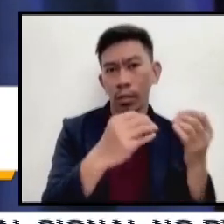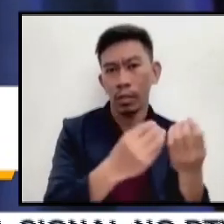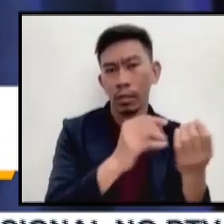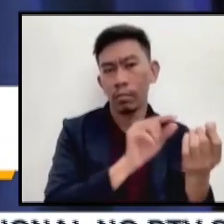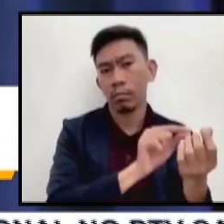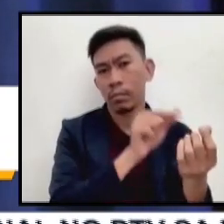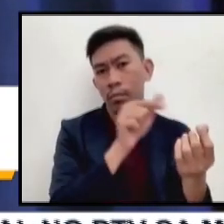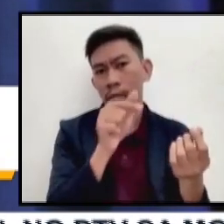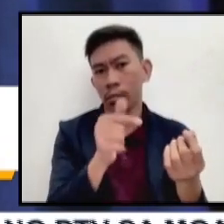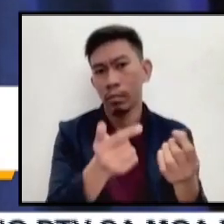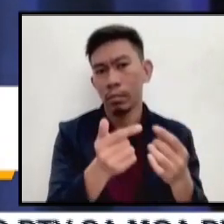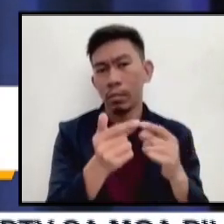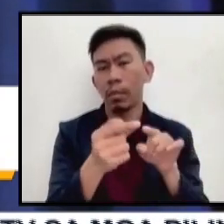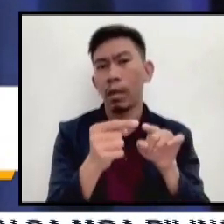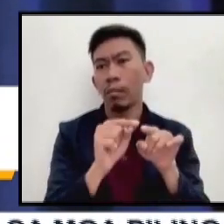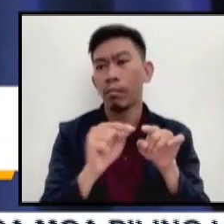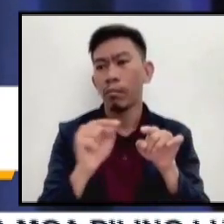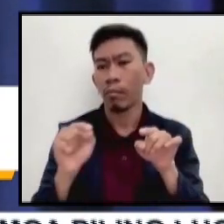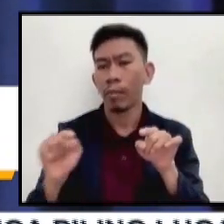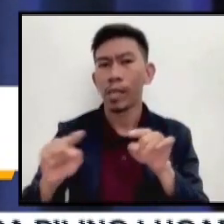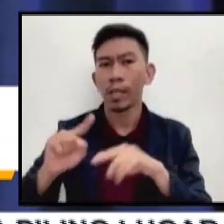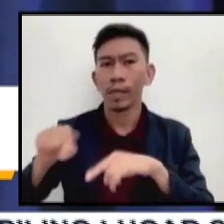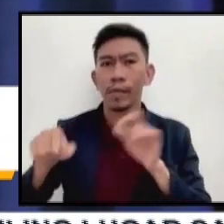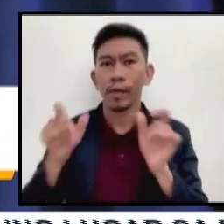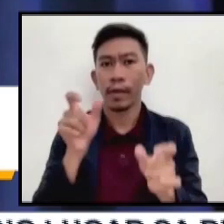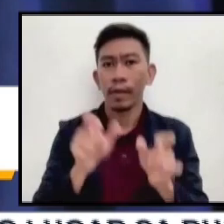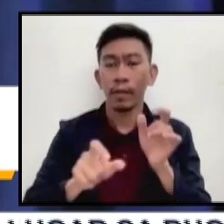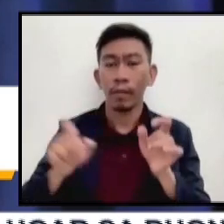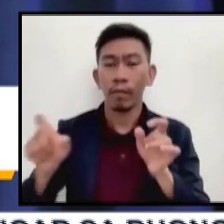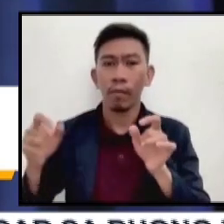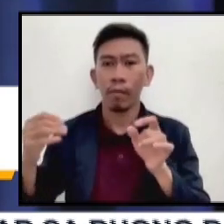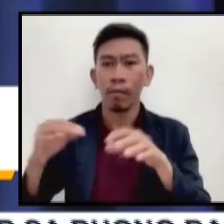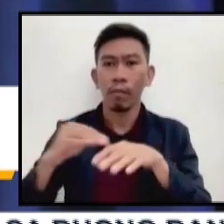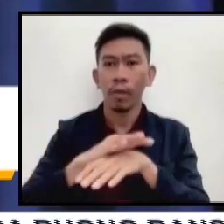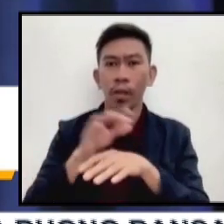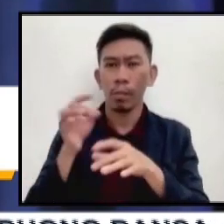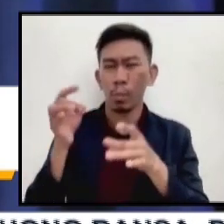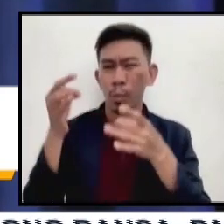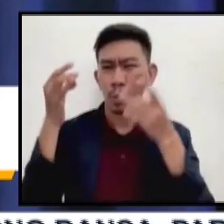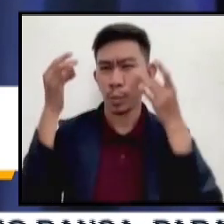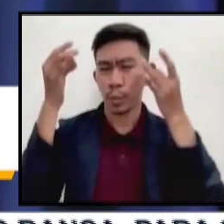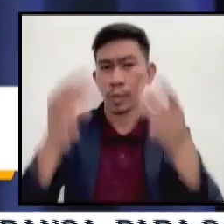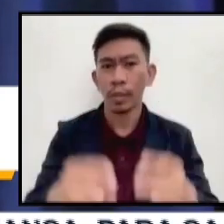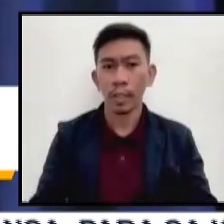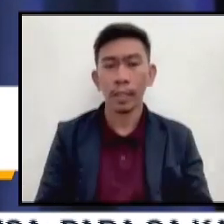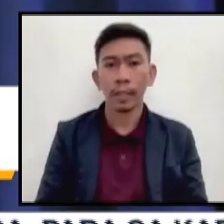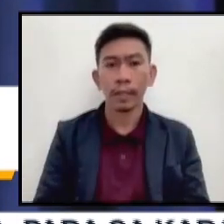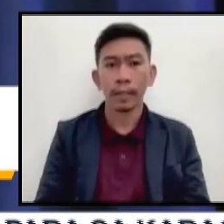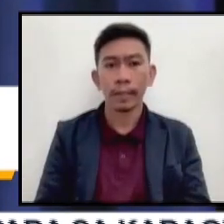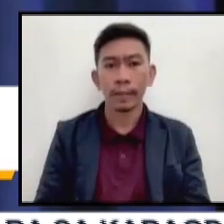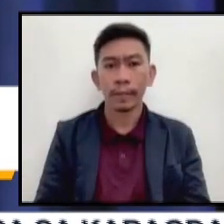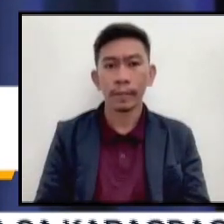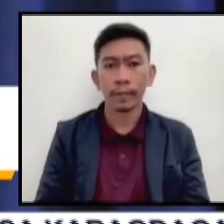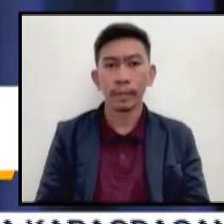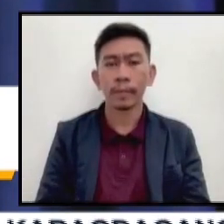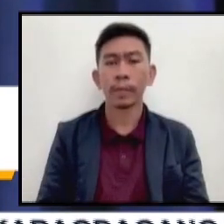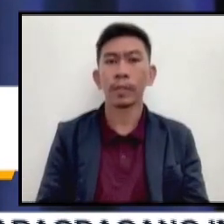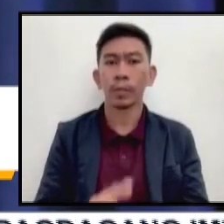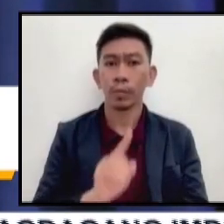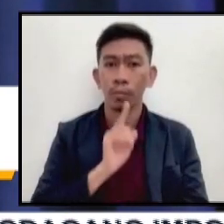many threat actors in the world. So we take those things very